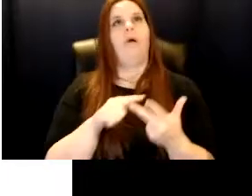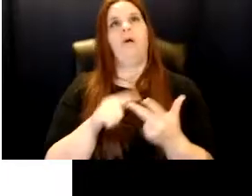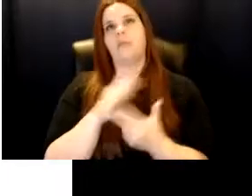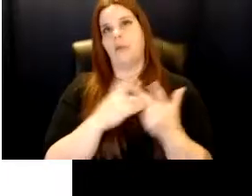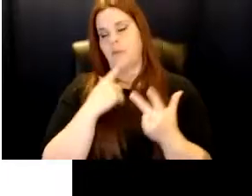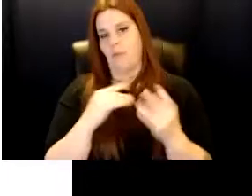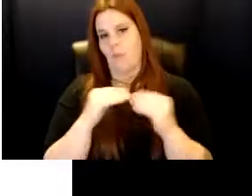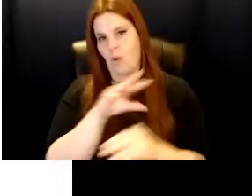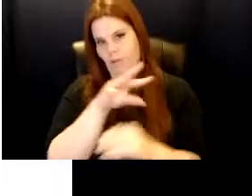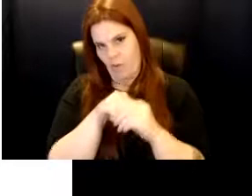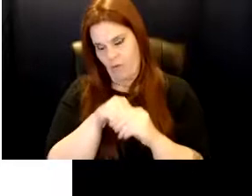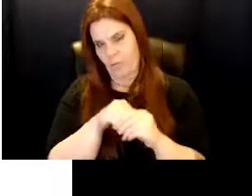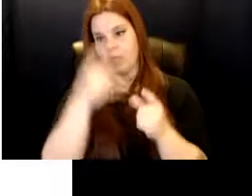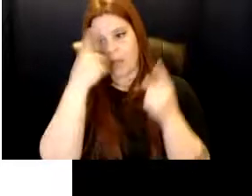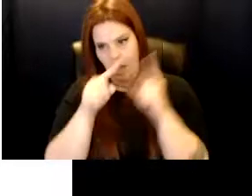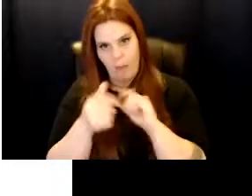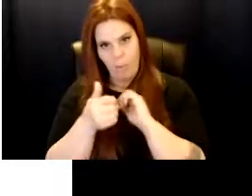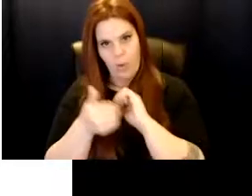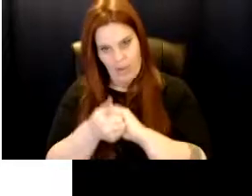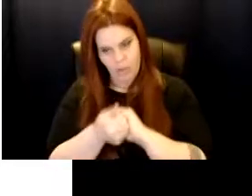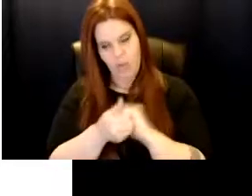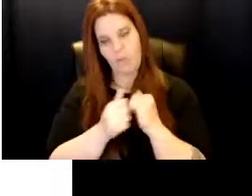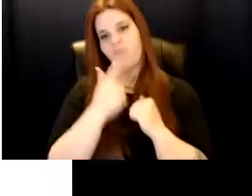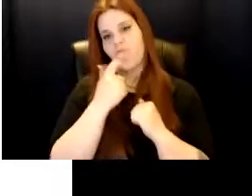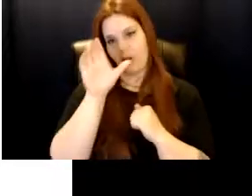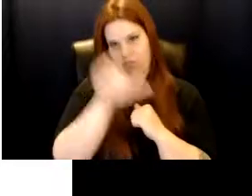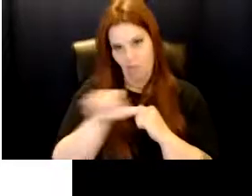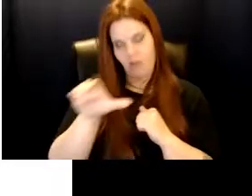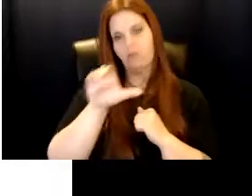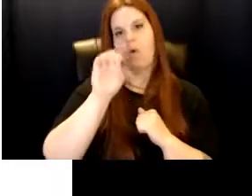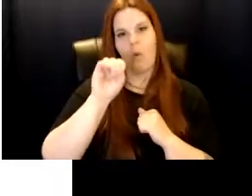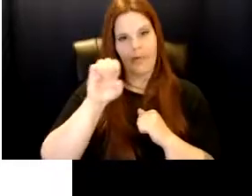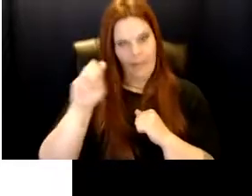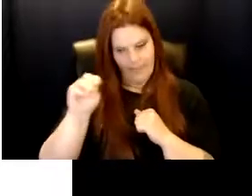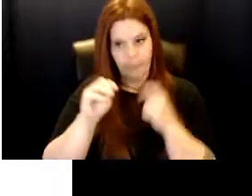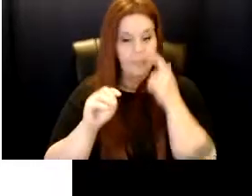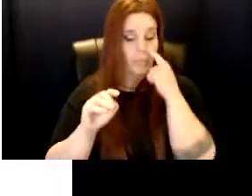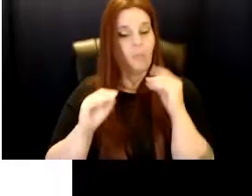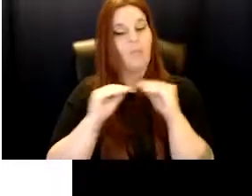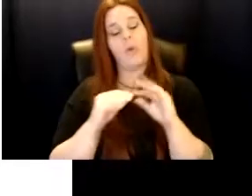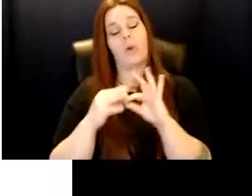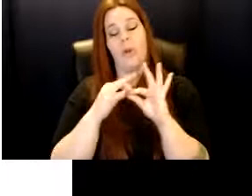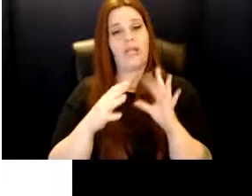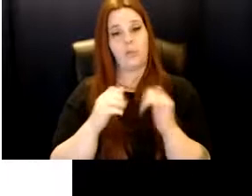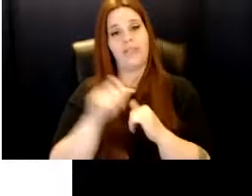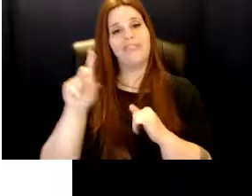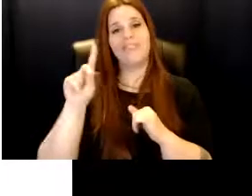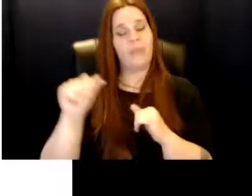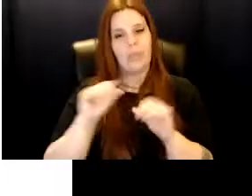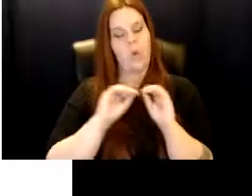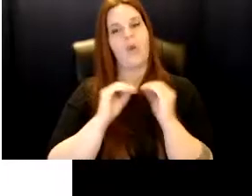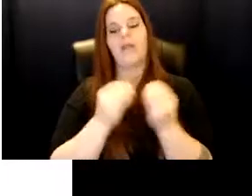more involvement and collaboration with the Red Cross and the OEM. Said some more coordination with disability